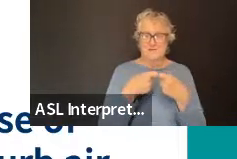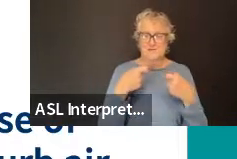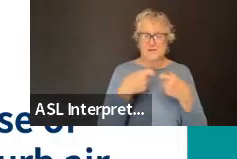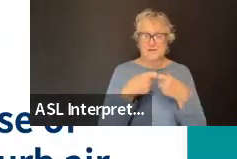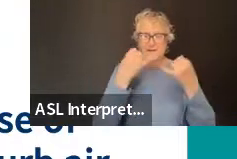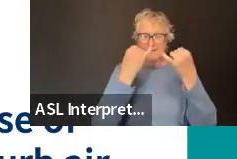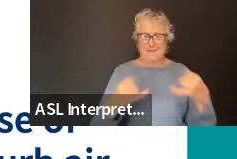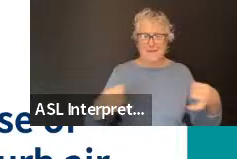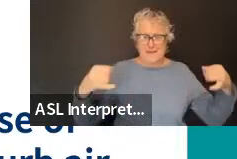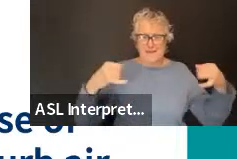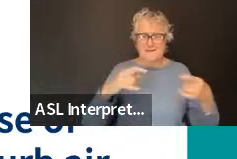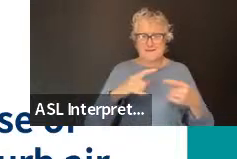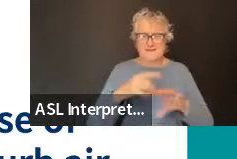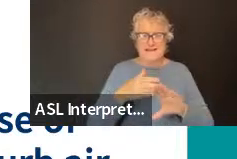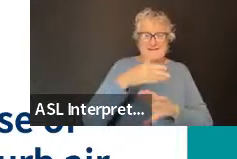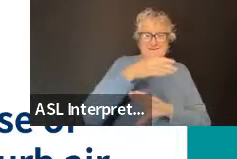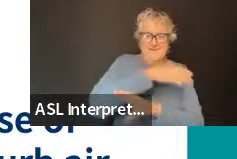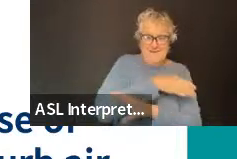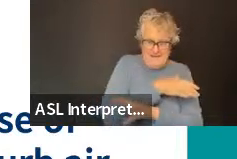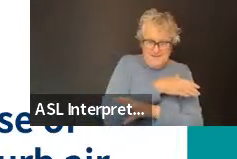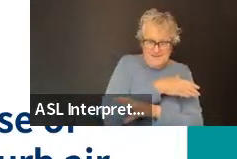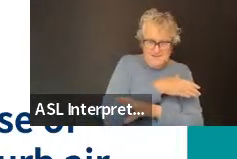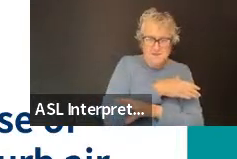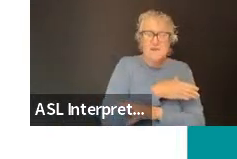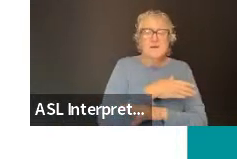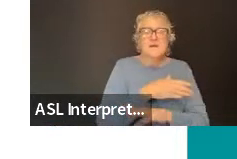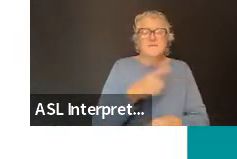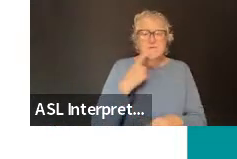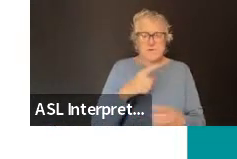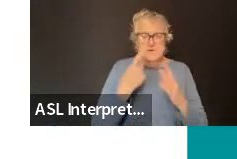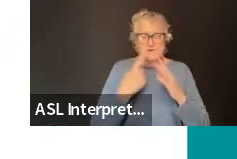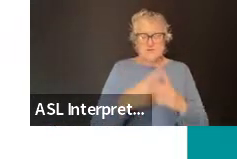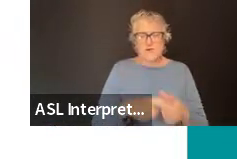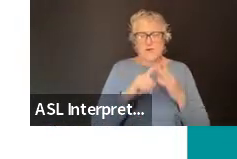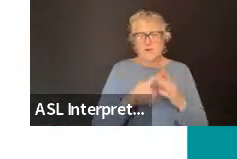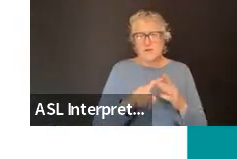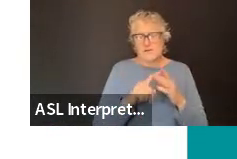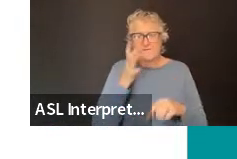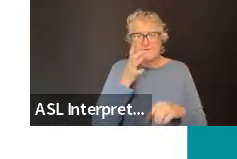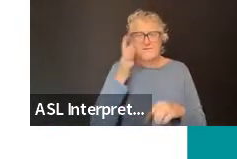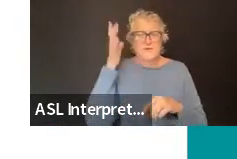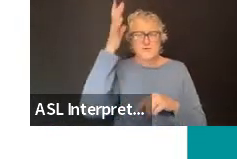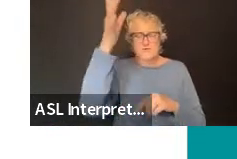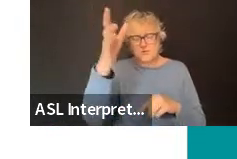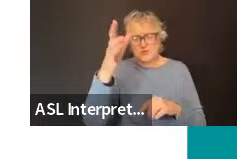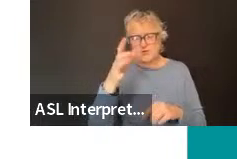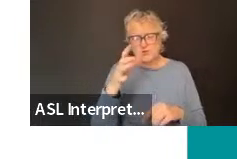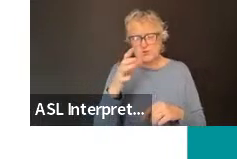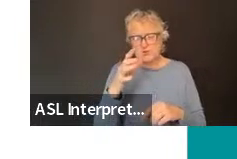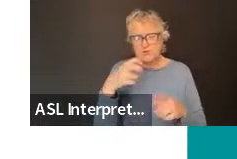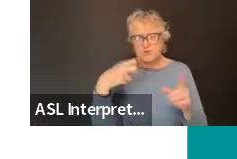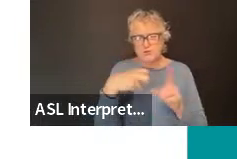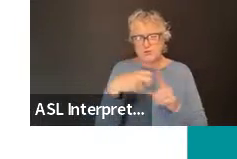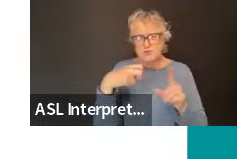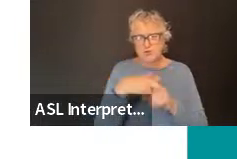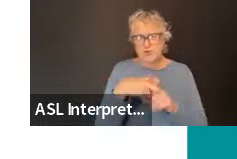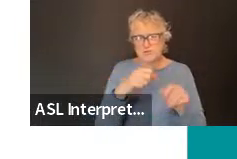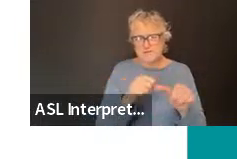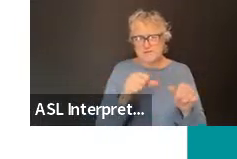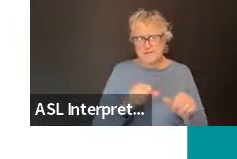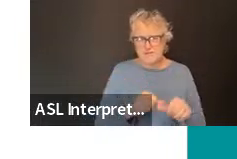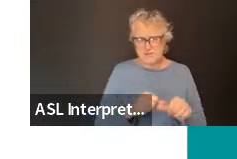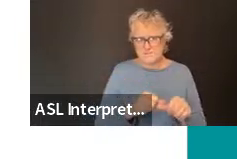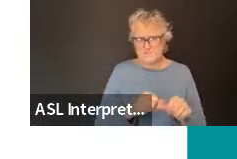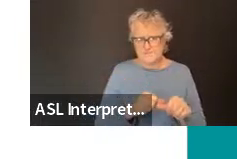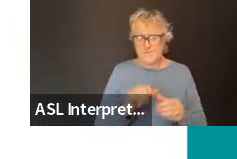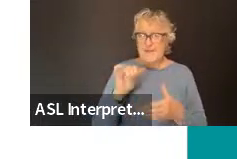future disruption for charging stations. Next slide, please. And that wraps up our first batch,